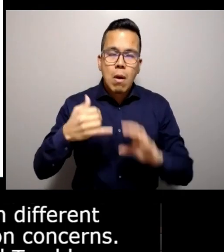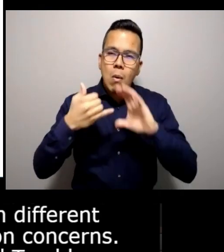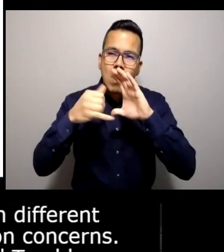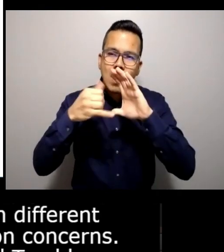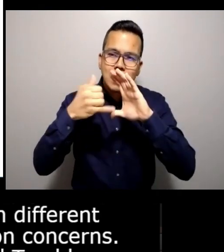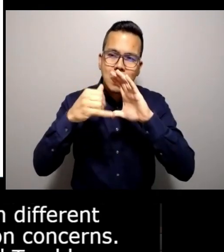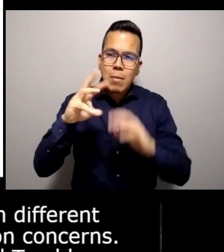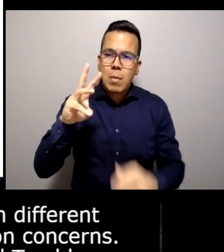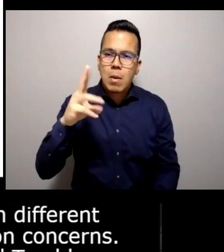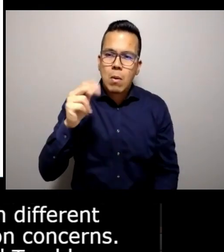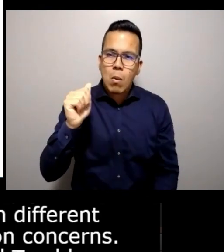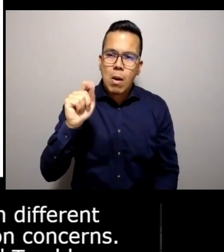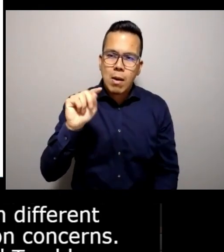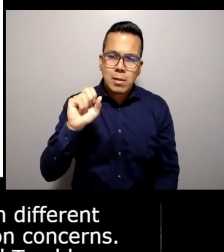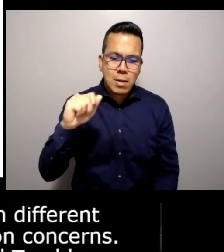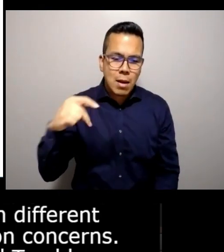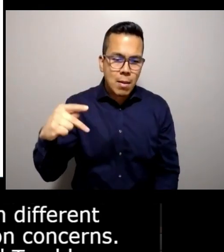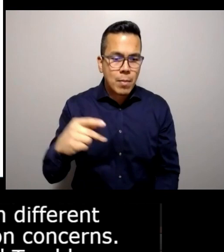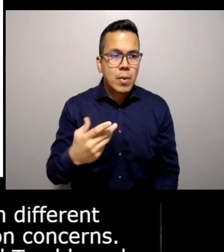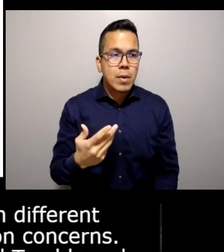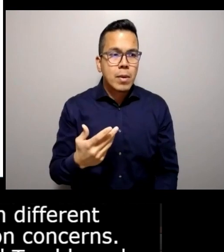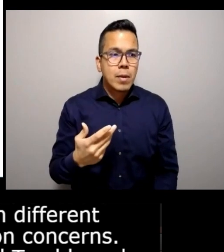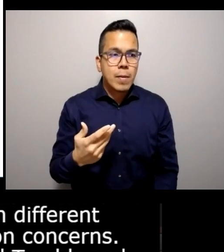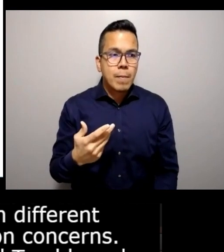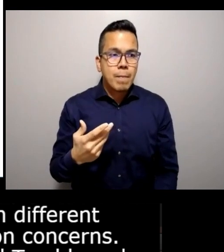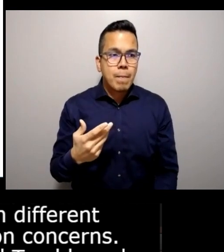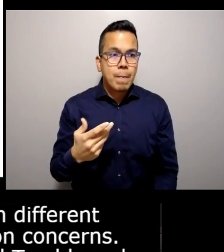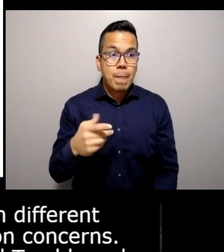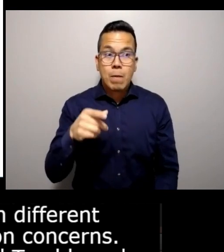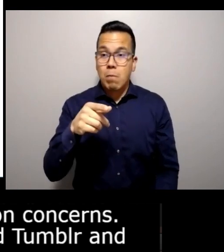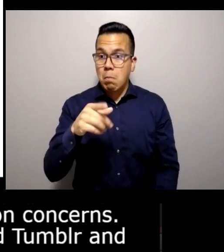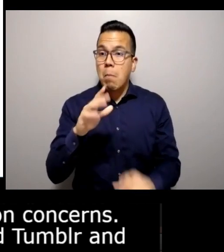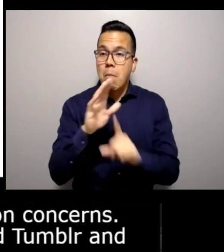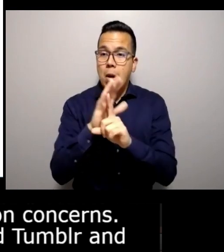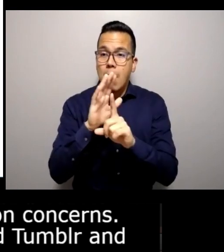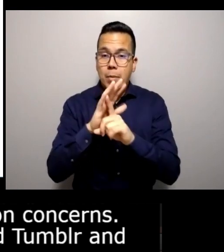most popular worldwide. And